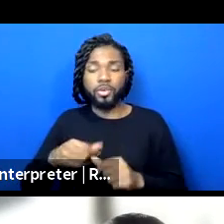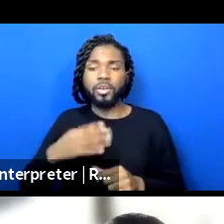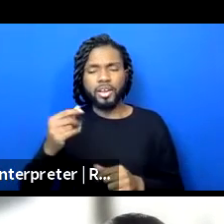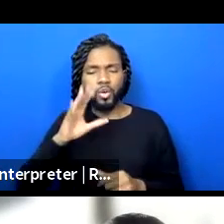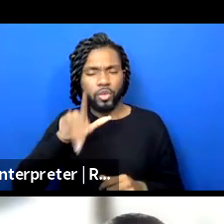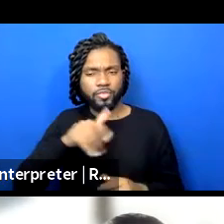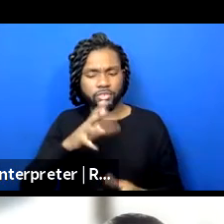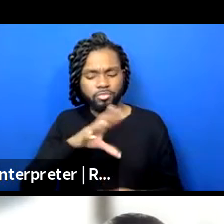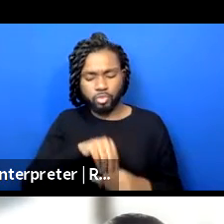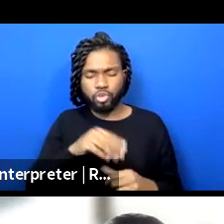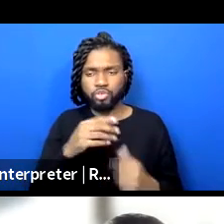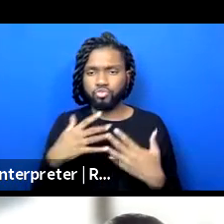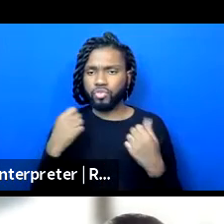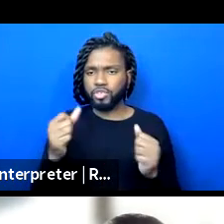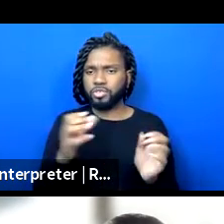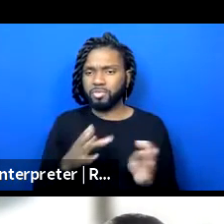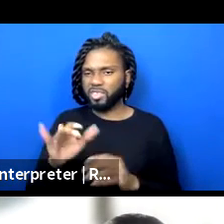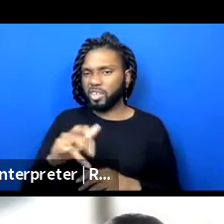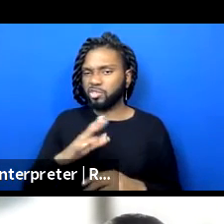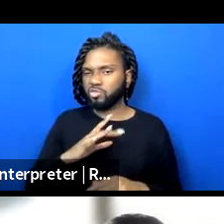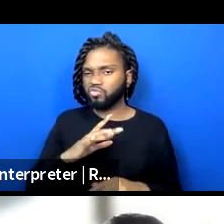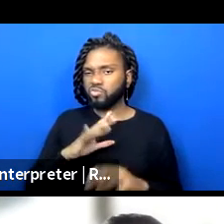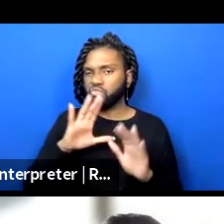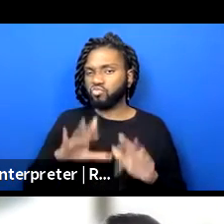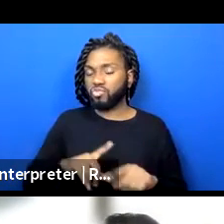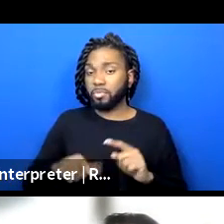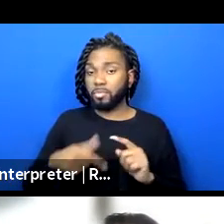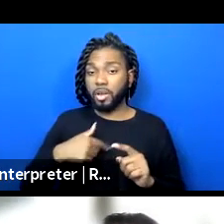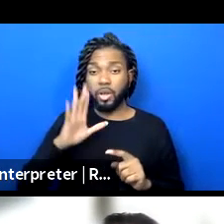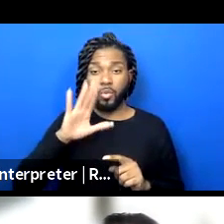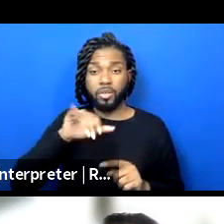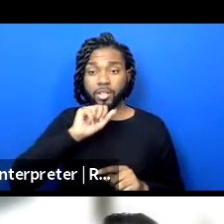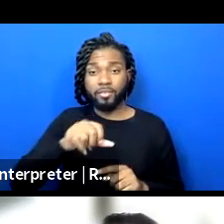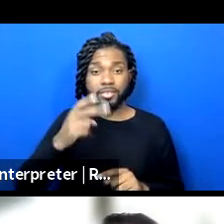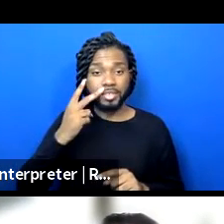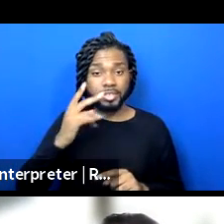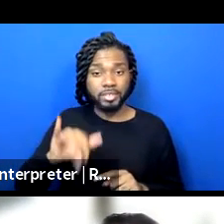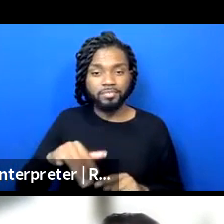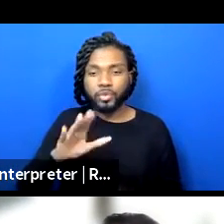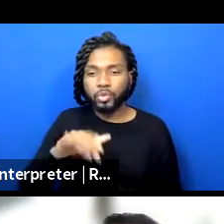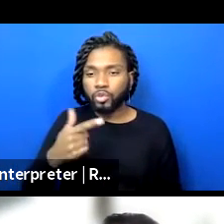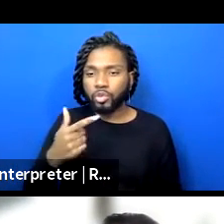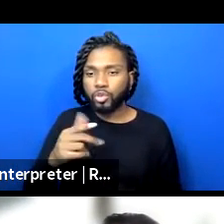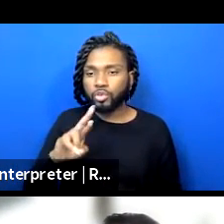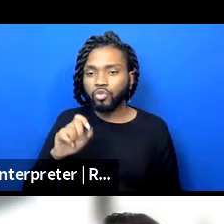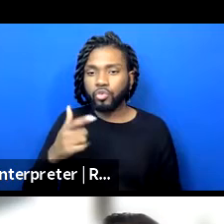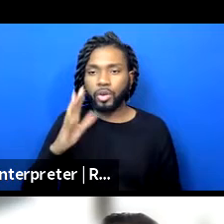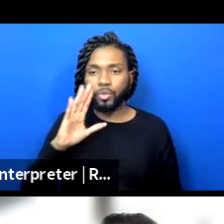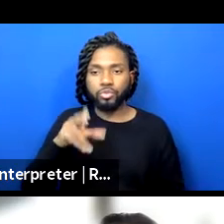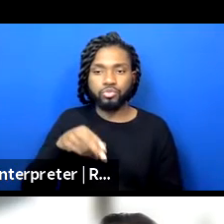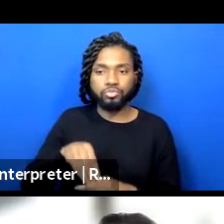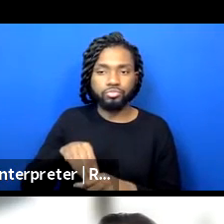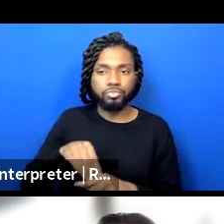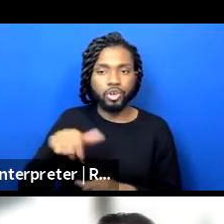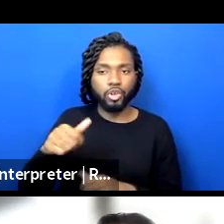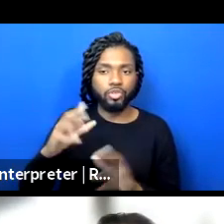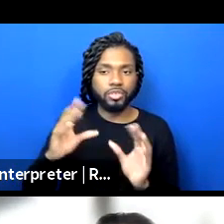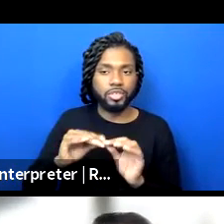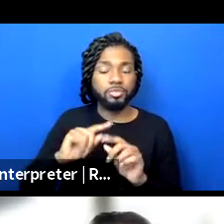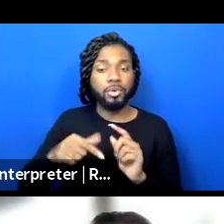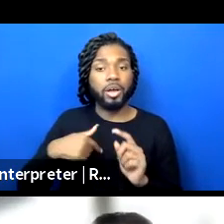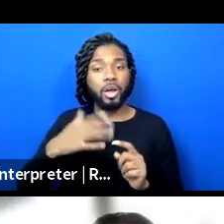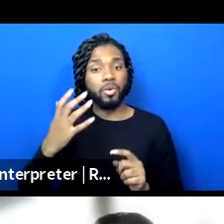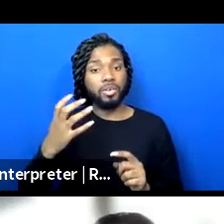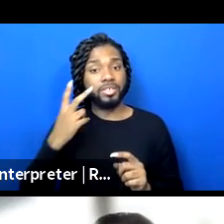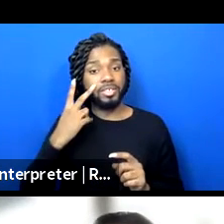rescue plan, which is great, but I would love to see that. I know Greg's on the session, but I would love to see that continue after